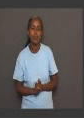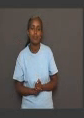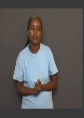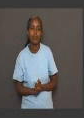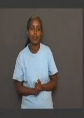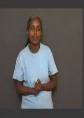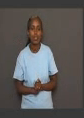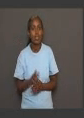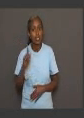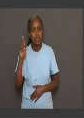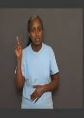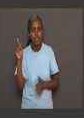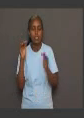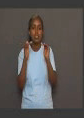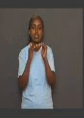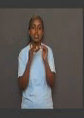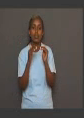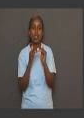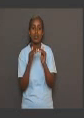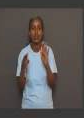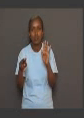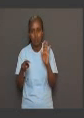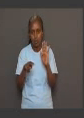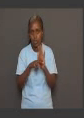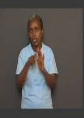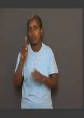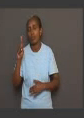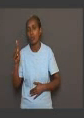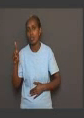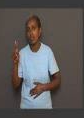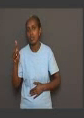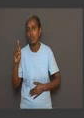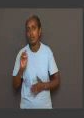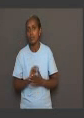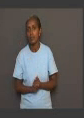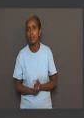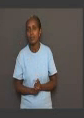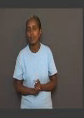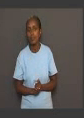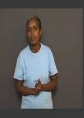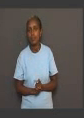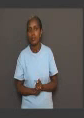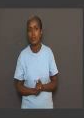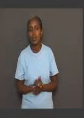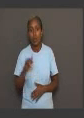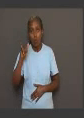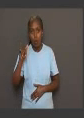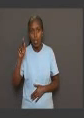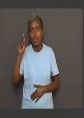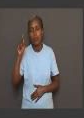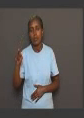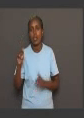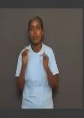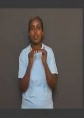This is equal to -1. y prime